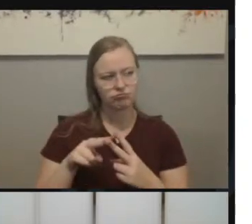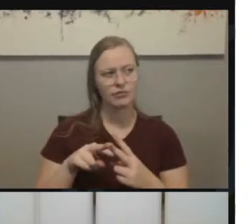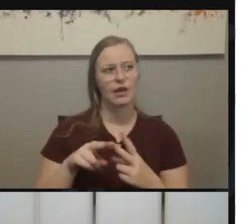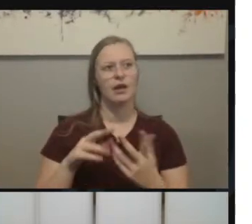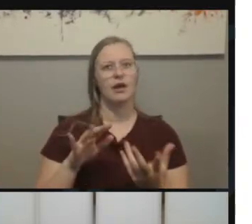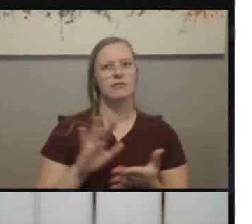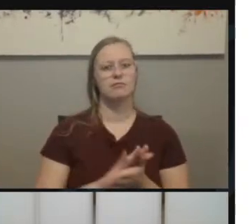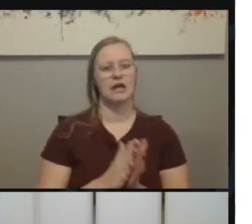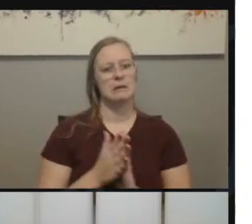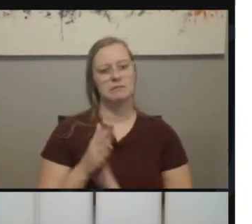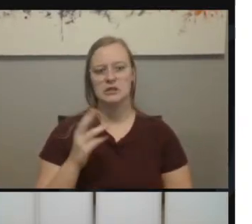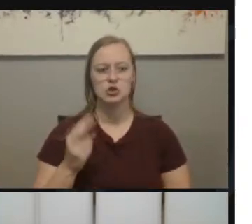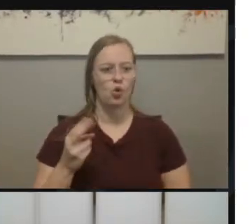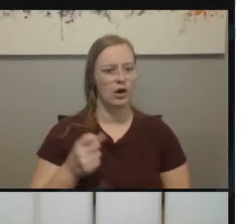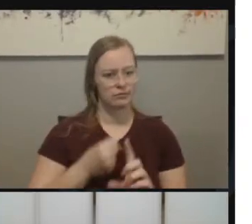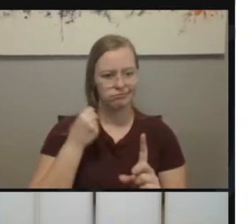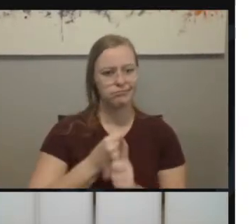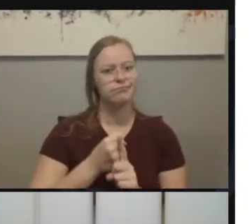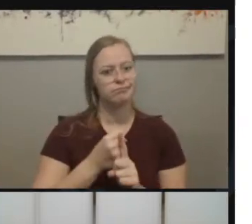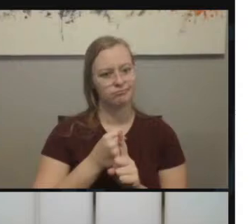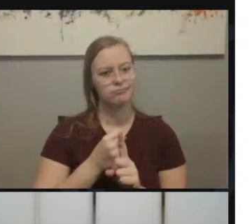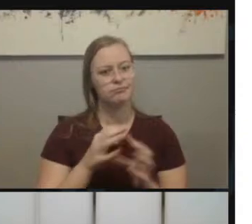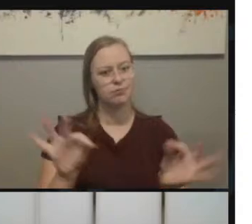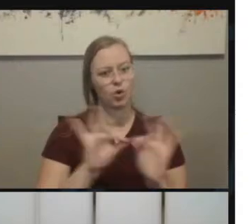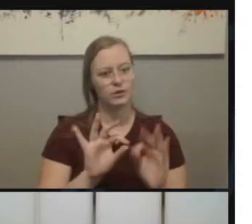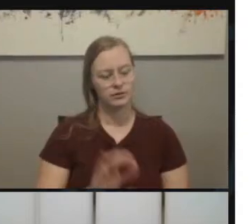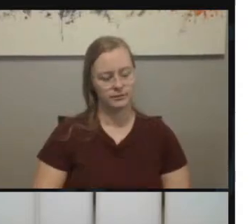historic prominence.